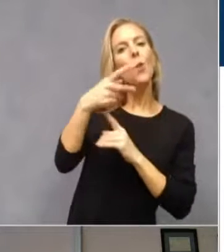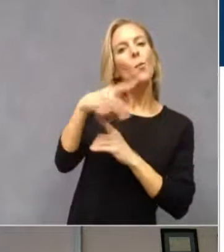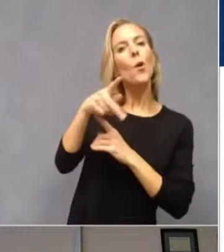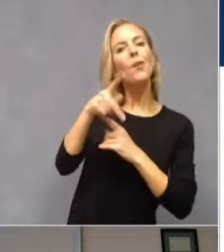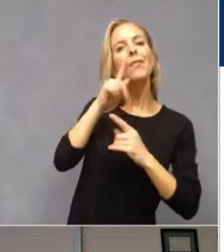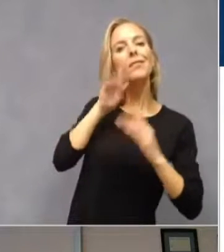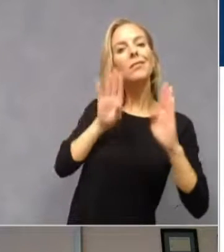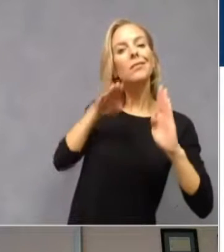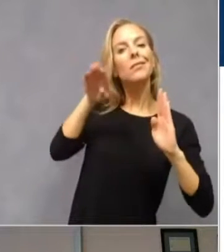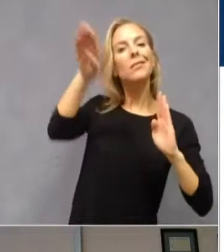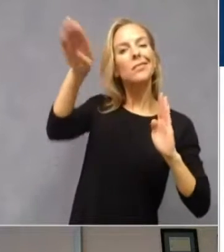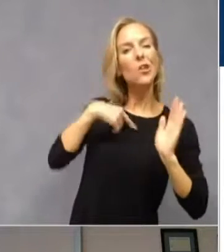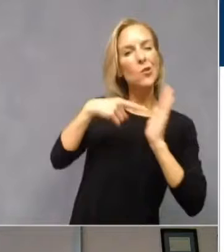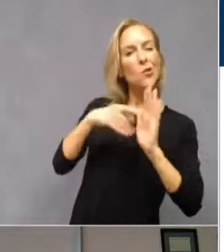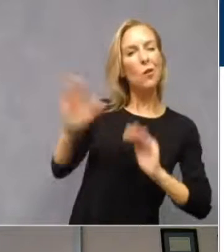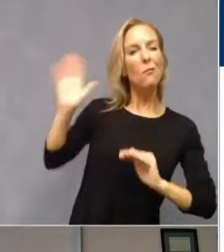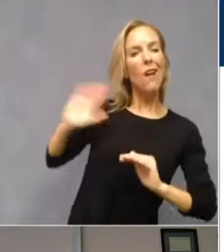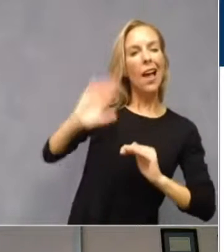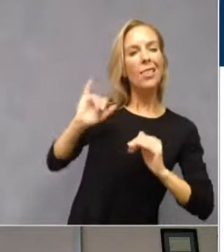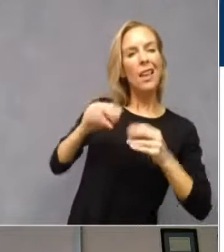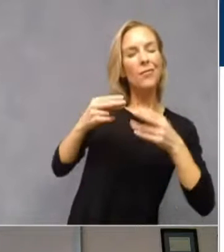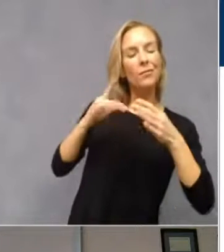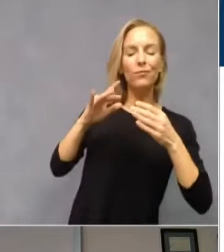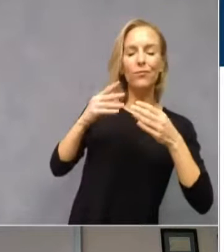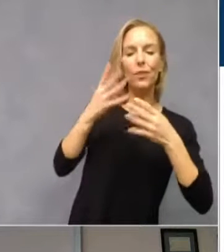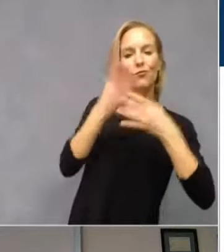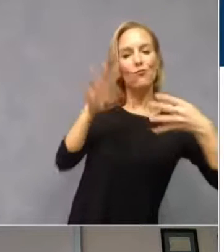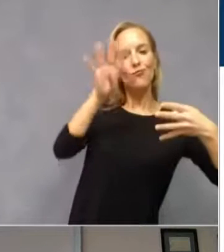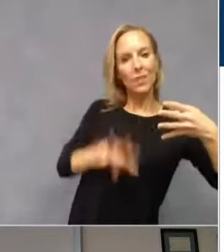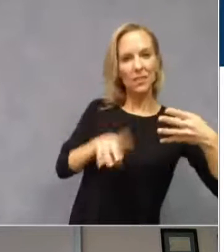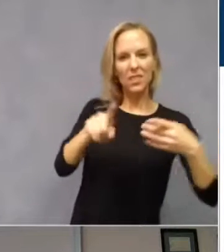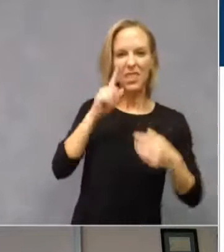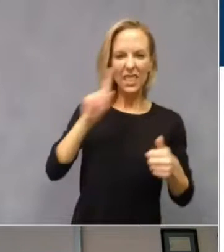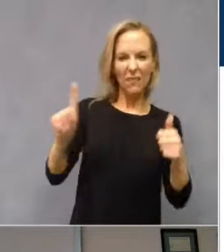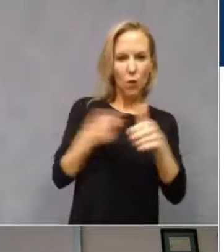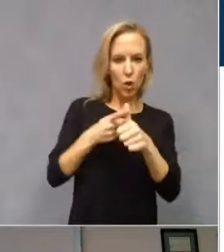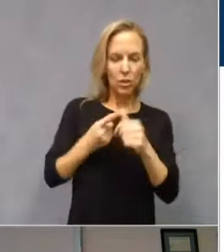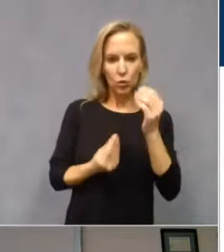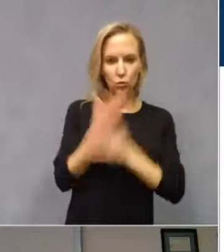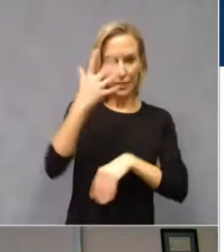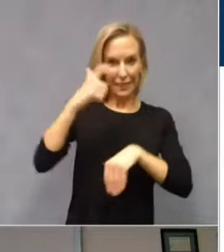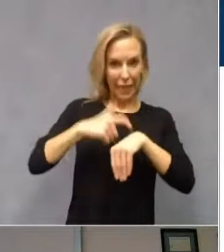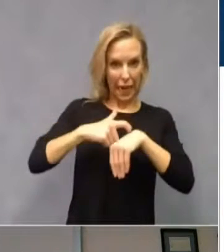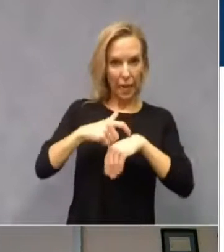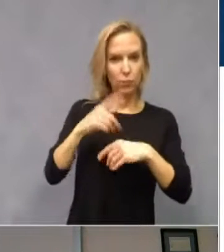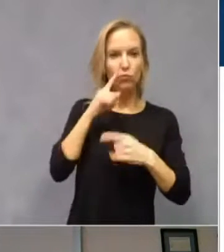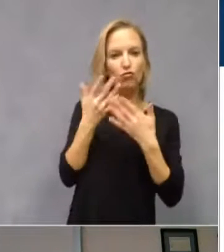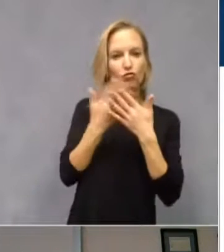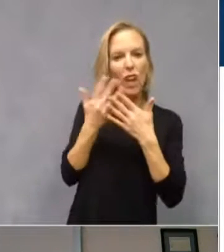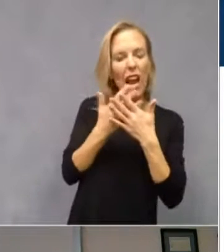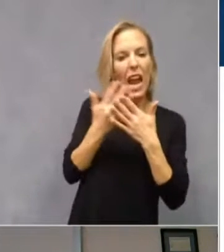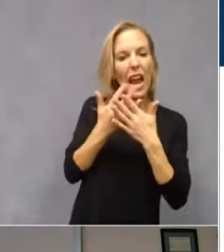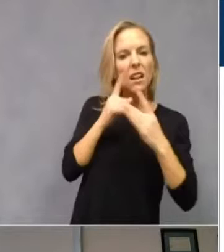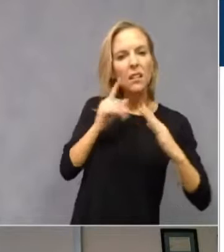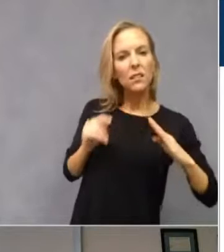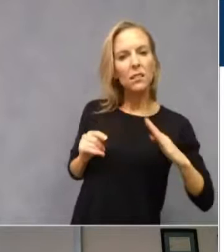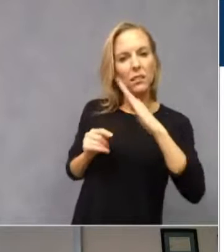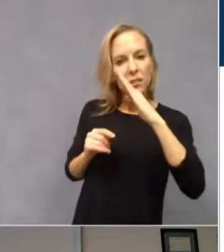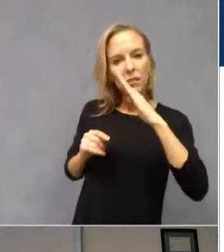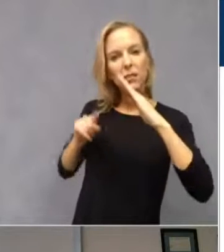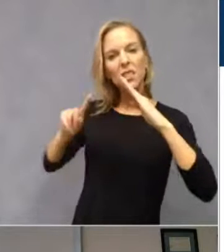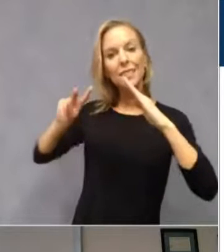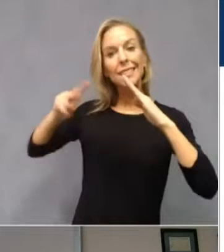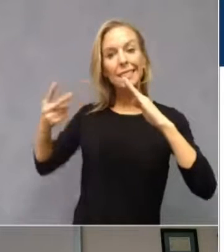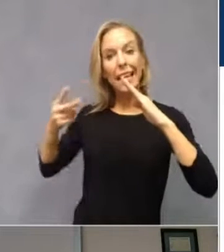past. You see the first escalation in the spring with the gray line. You see the second escalation in the